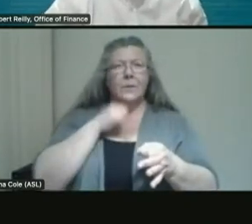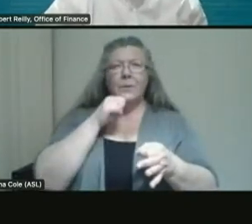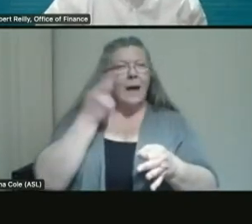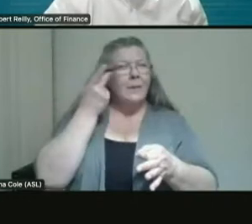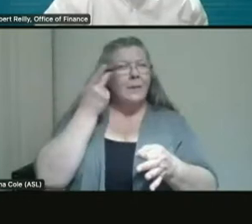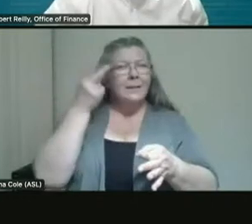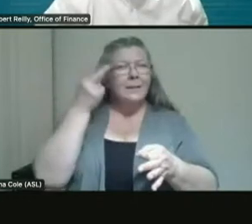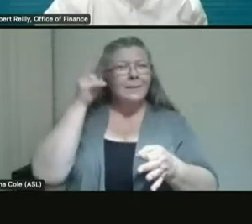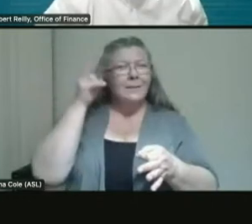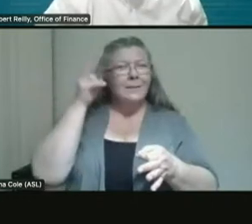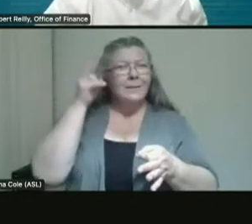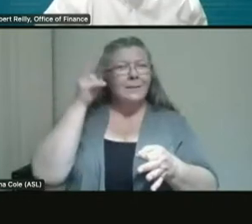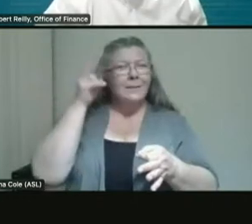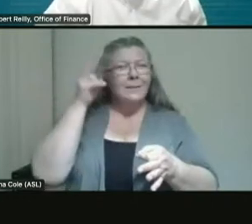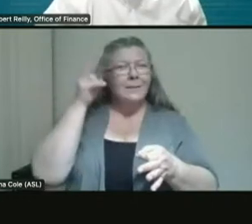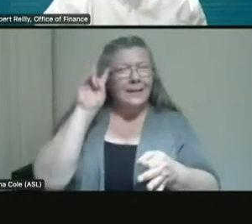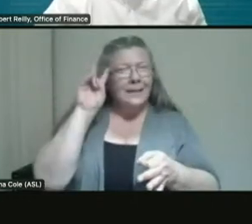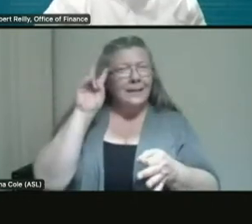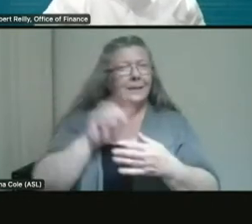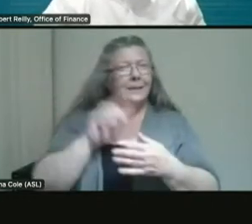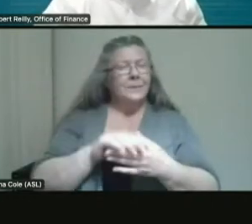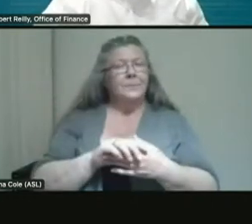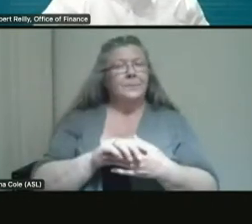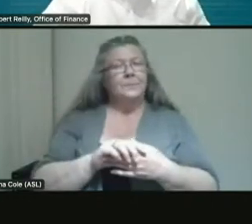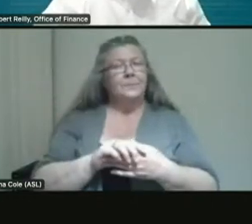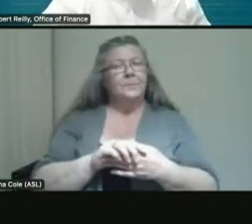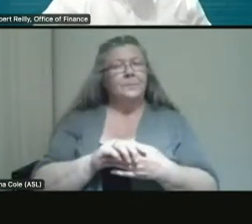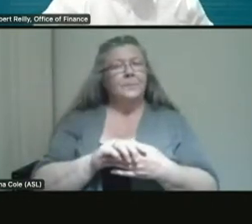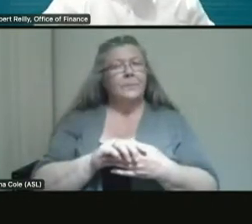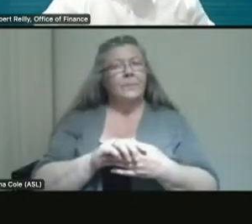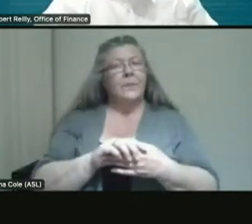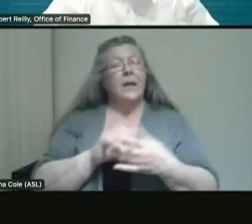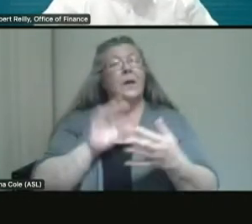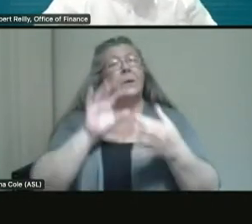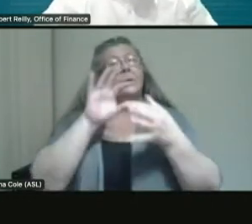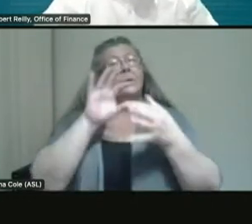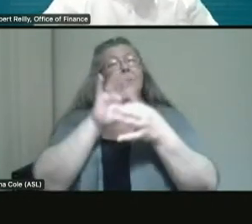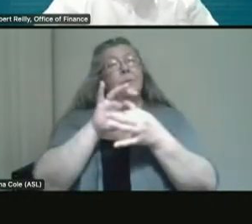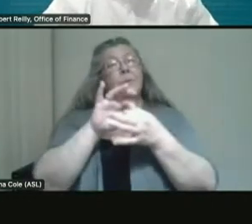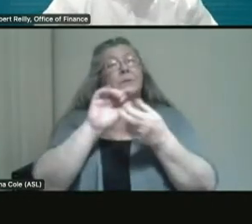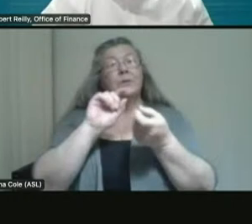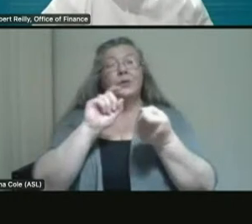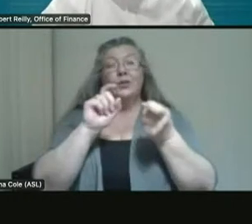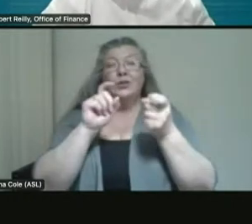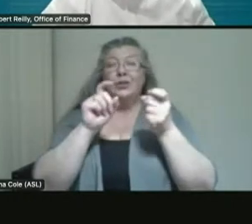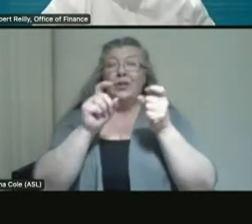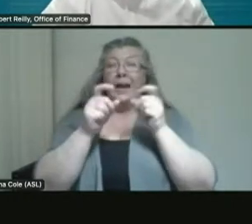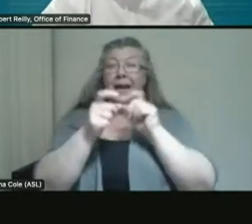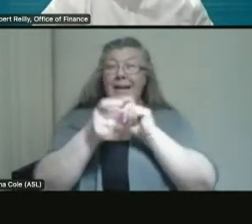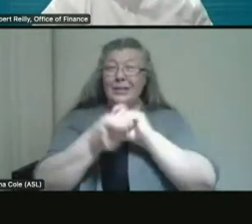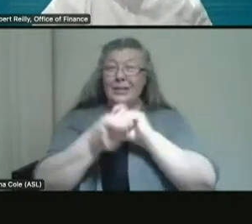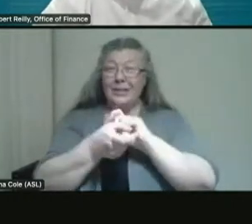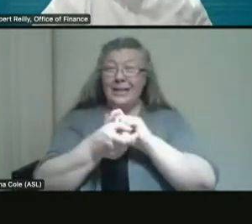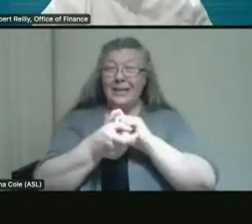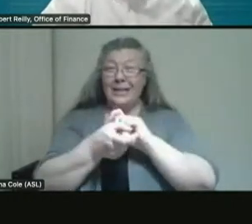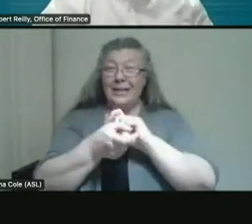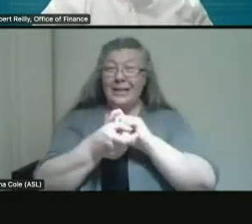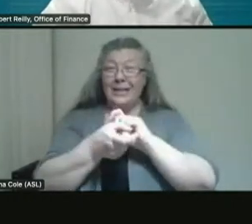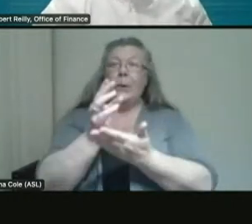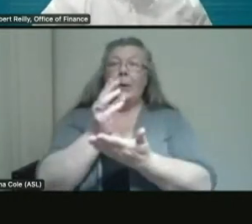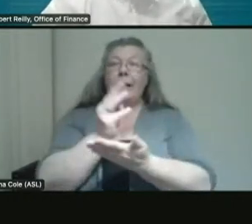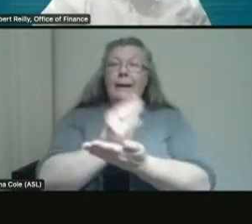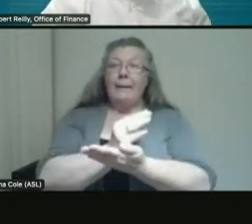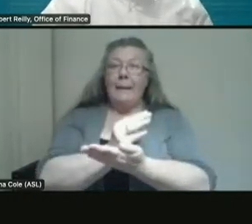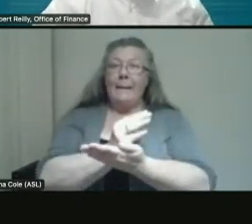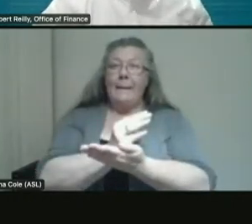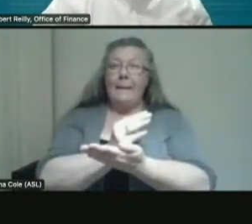piece. So I just wanted to share that as well. Now, in terms of changing our curriculum, we know that that's like turning a cruise ship